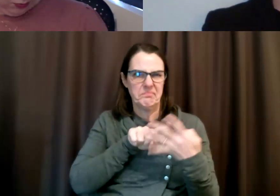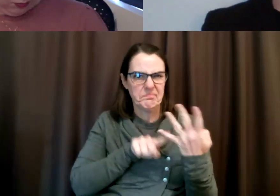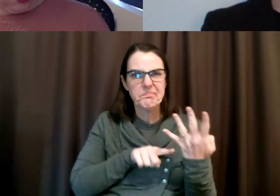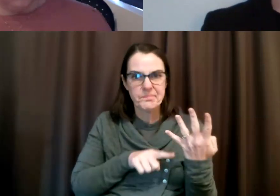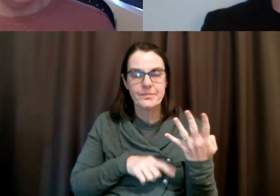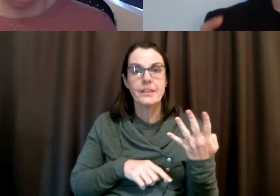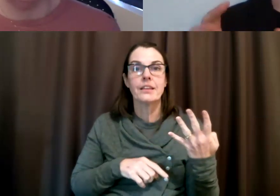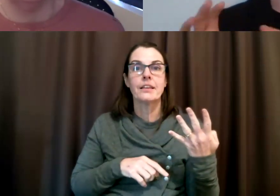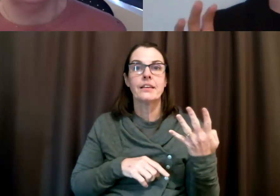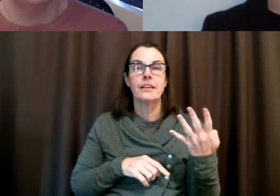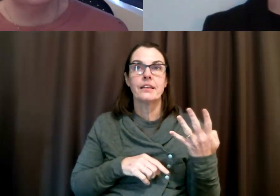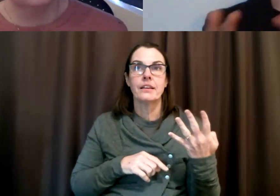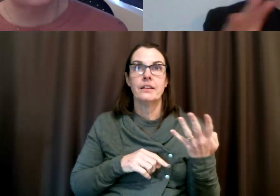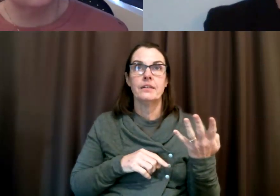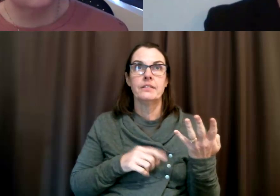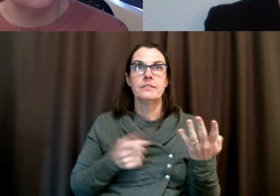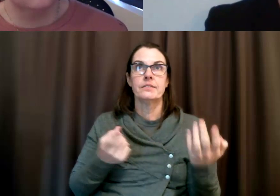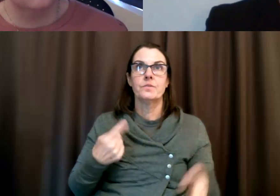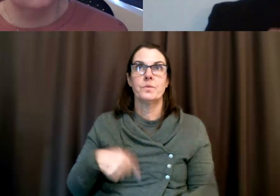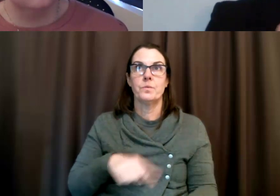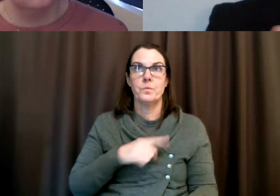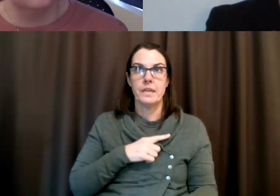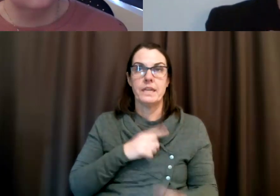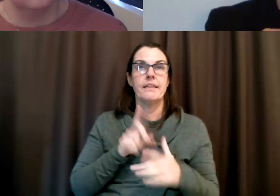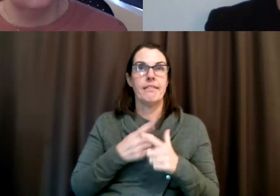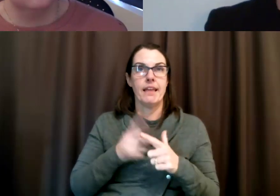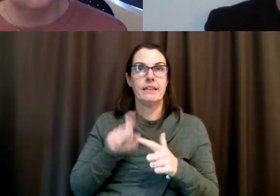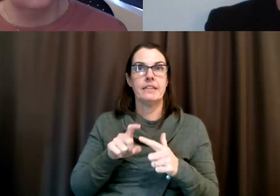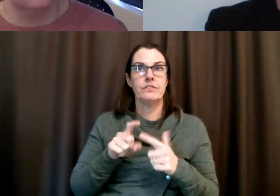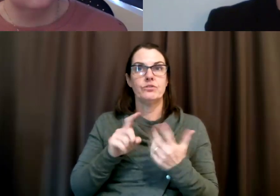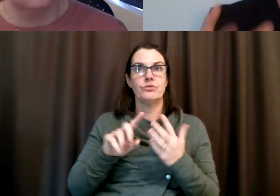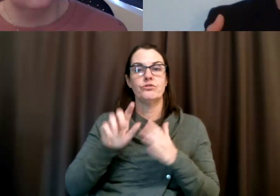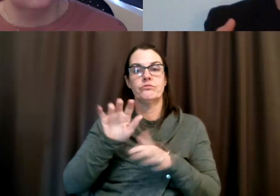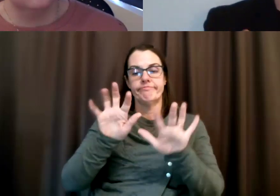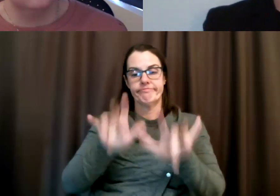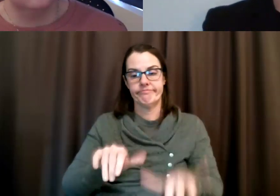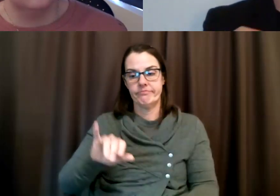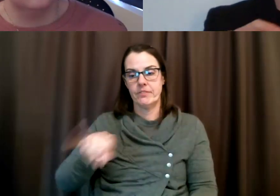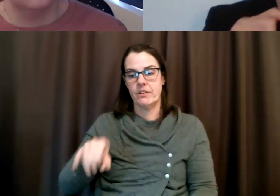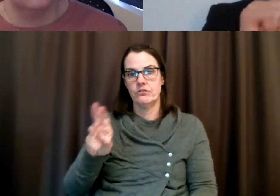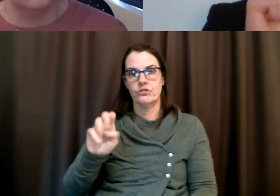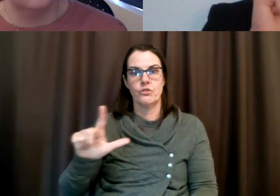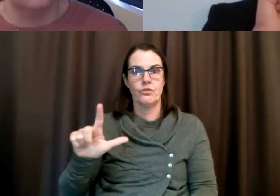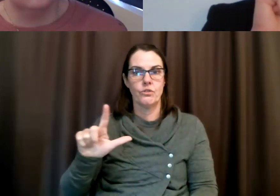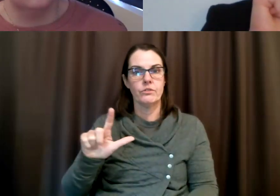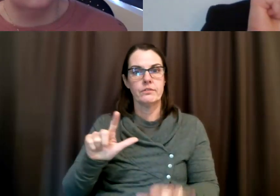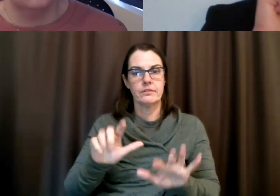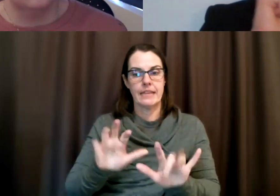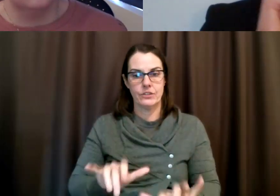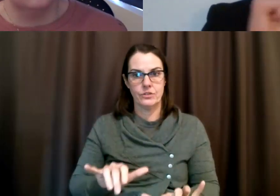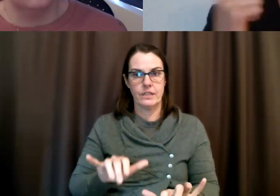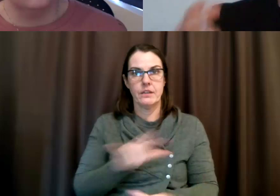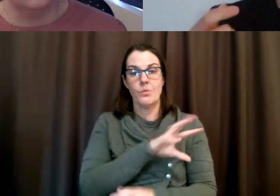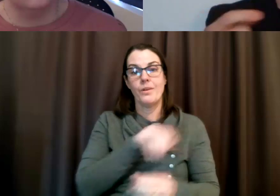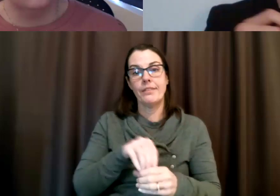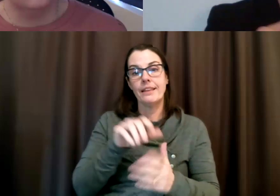we're doing is essentially we're creating a journal entry, or we're splitting up that paycheck within the accounting software to, and